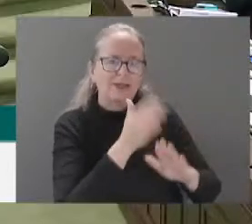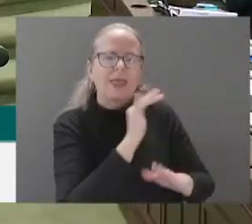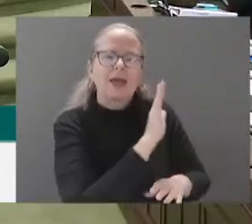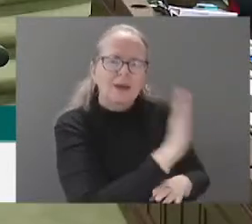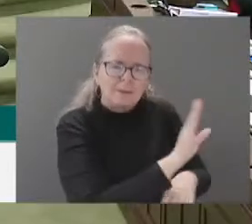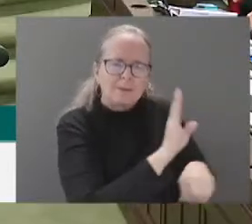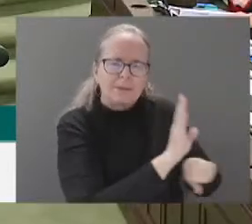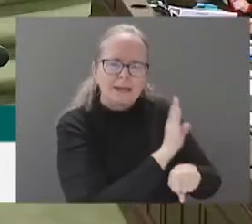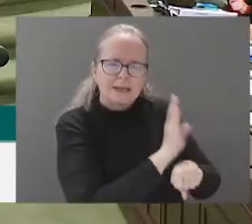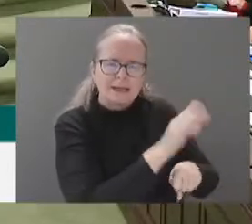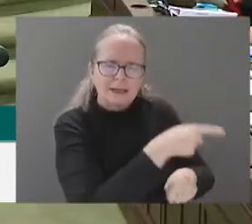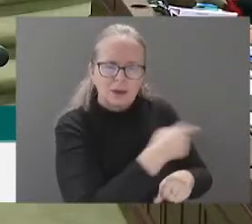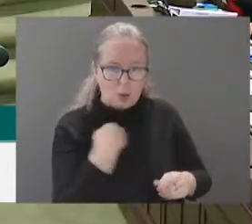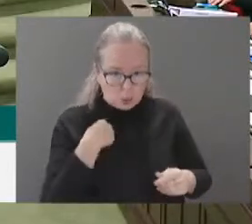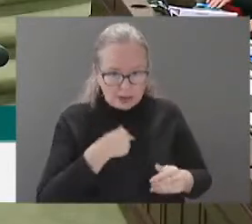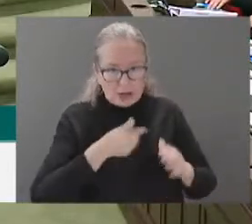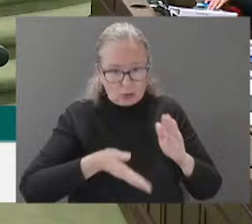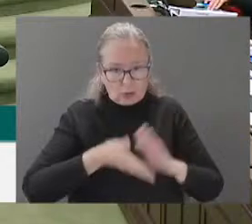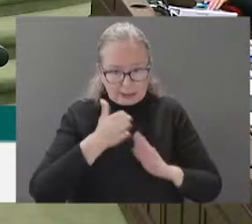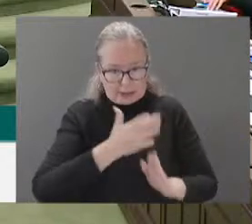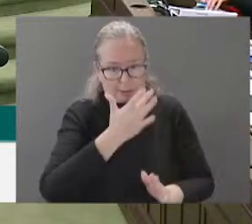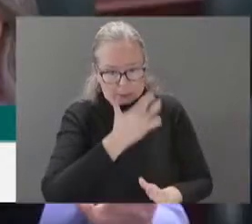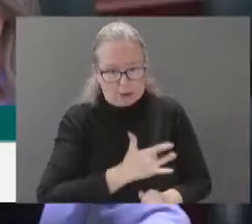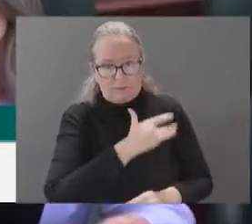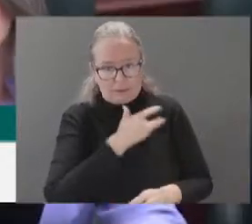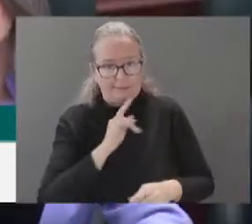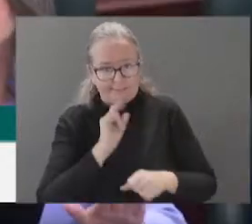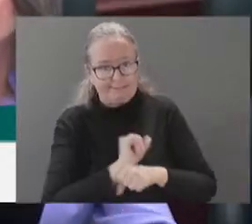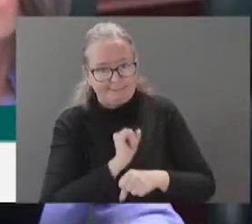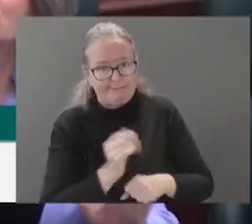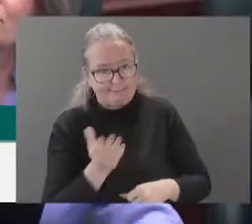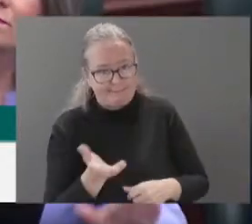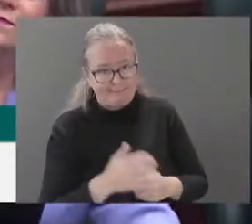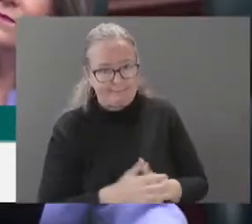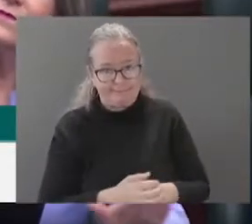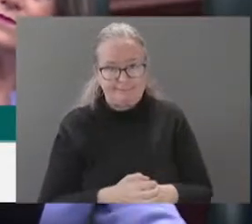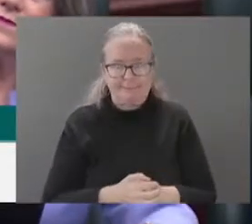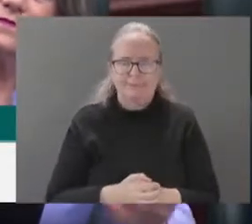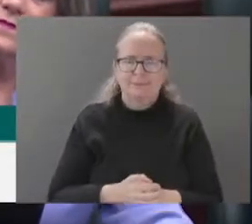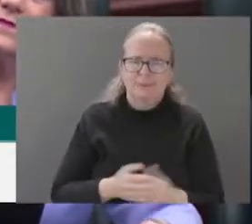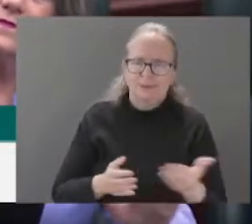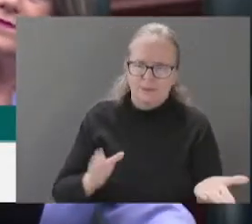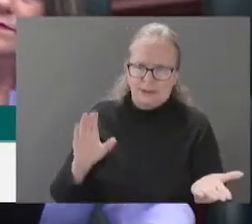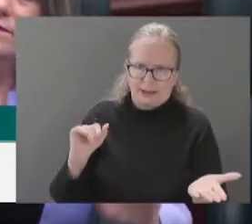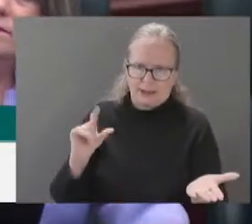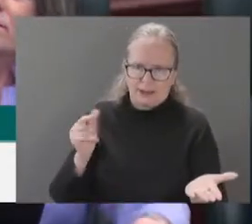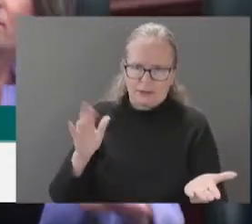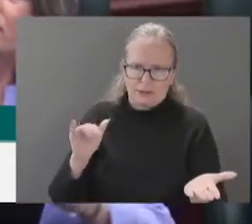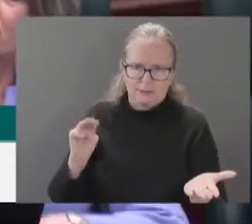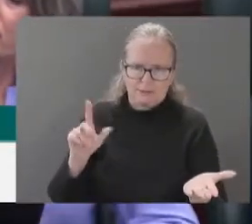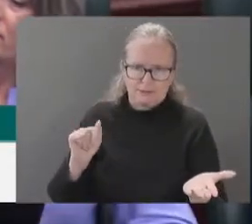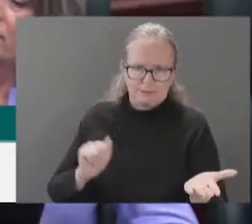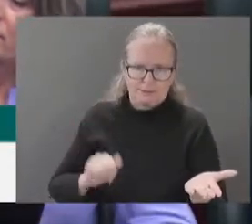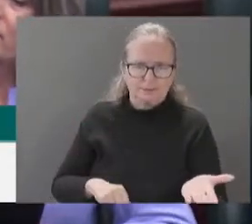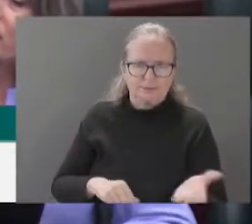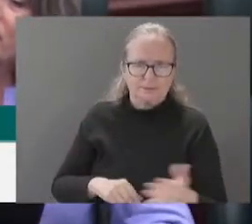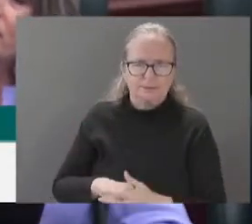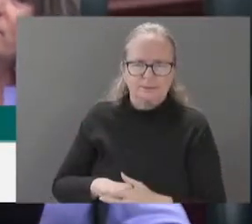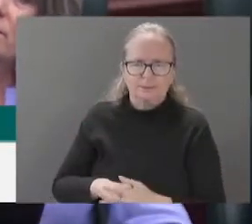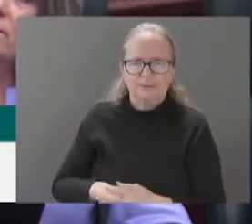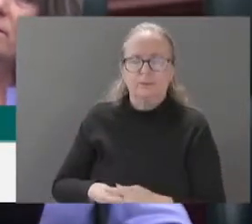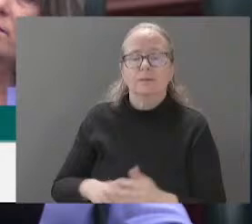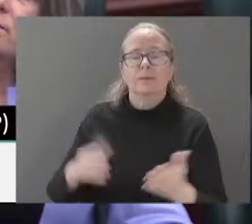The Honorable the member for Calgary Bo MLL Mr Speaker aside from Prem friendship at David